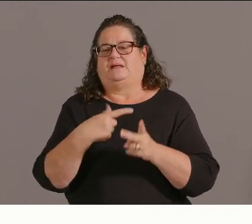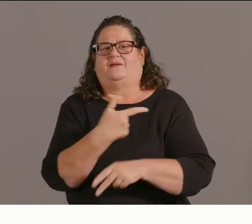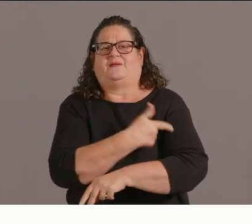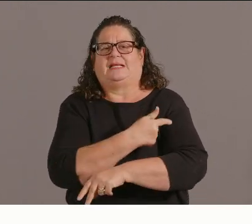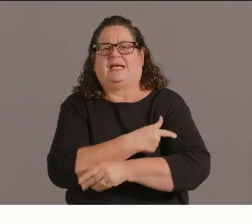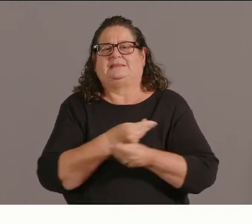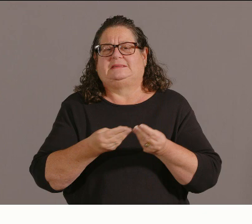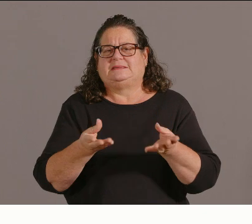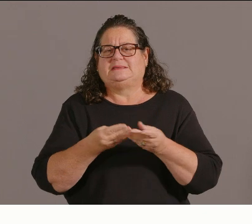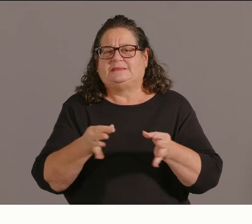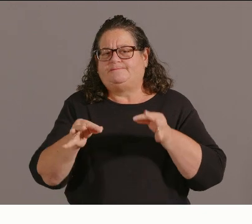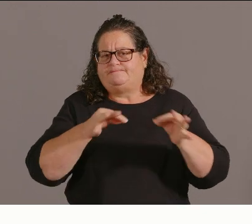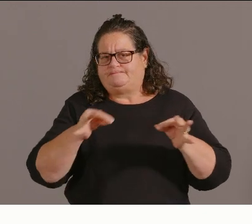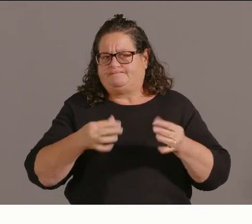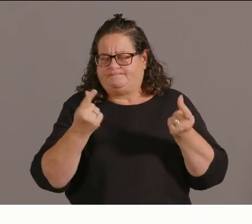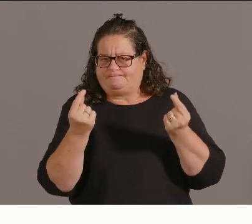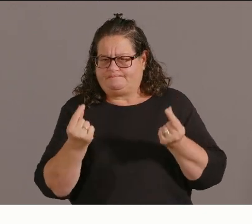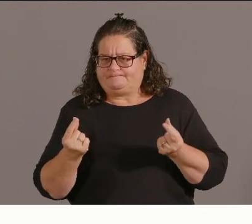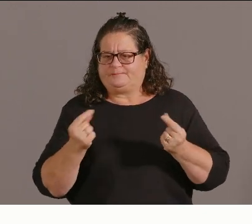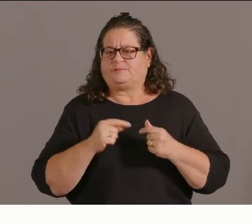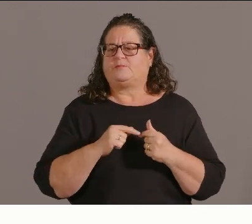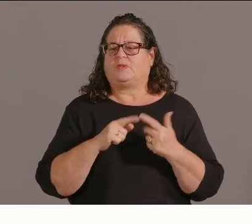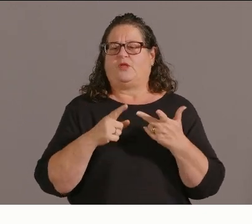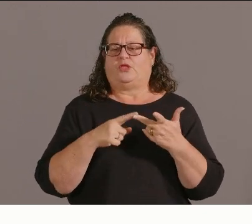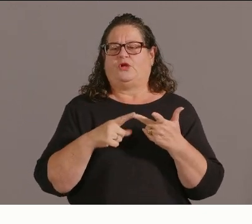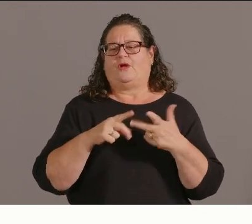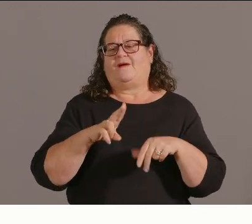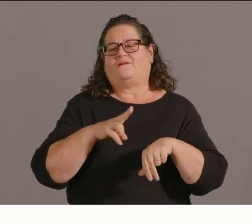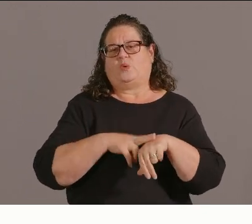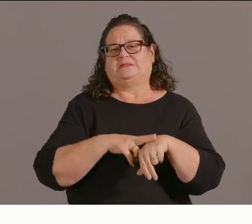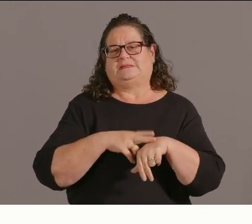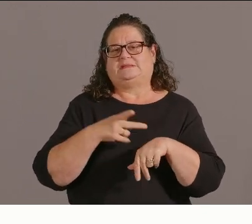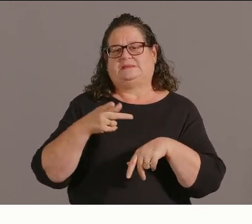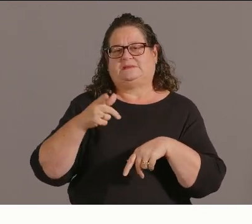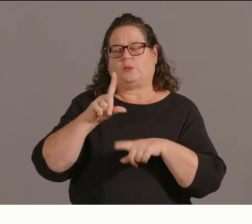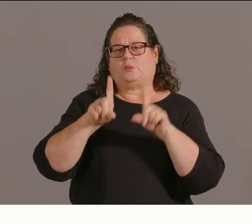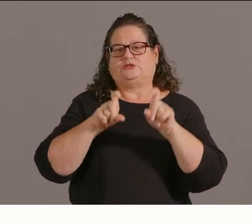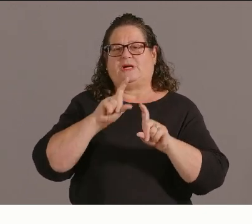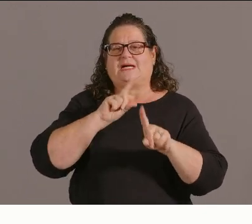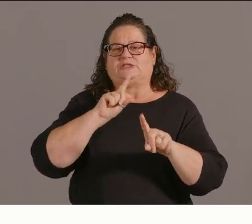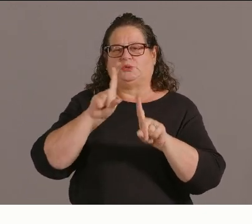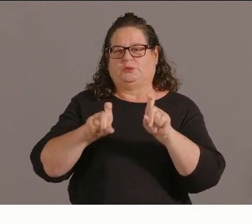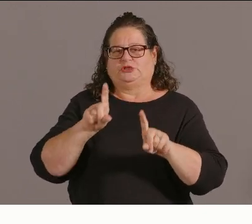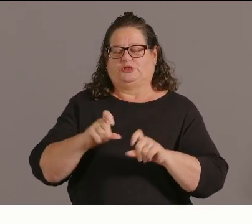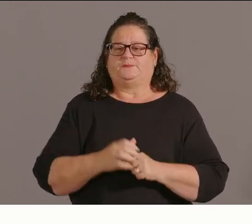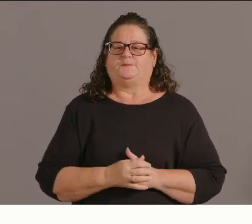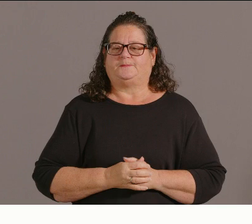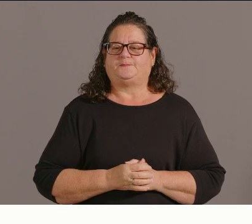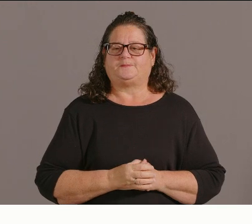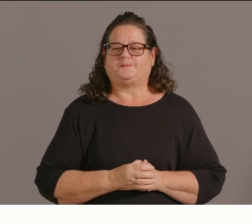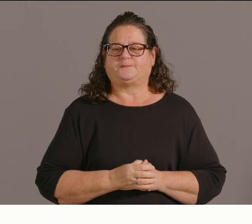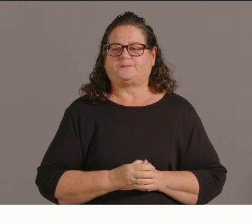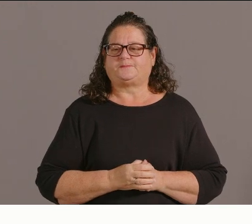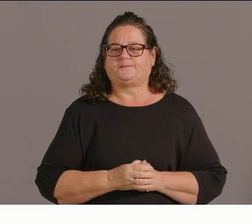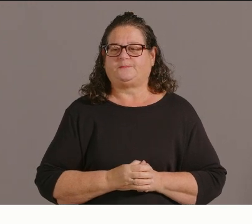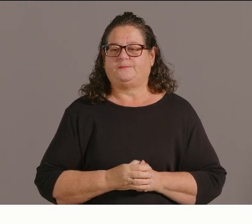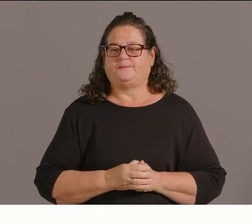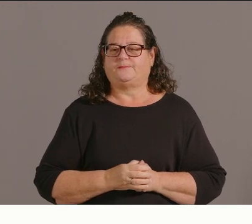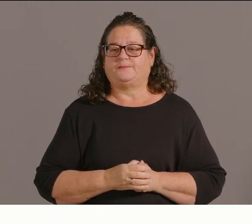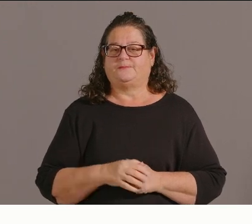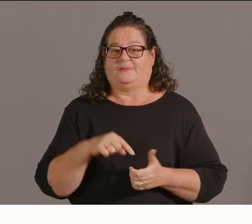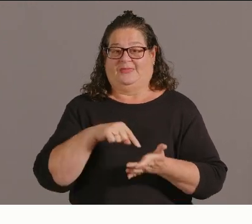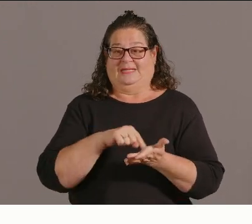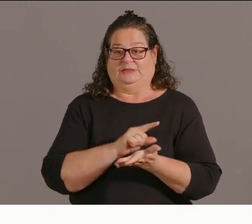stand, and then I will always leave time at the end for questions. So this week you can see that we continue to have